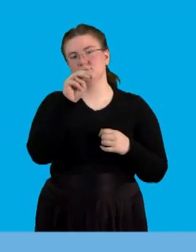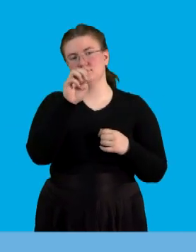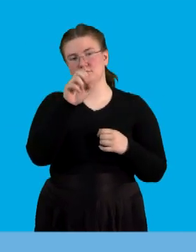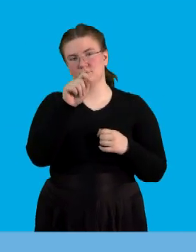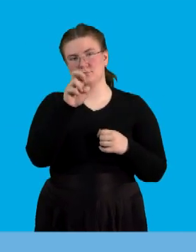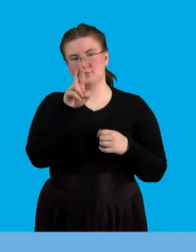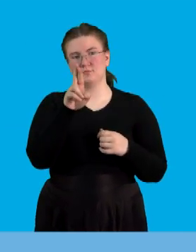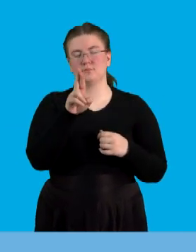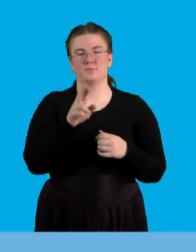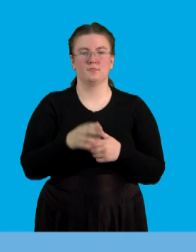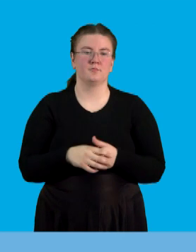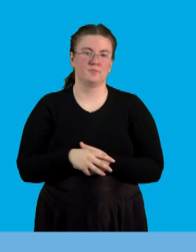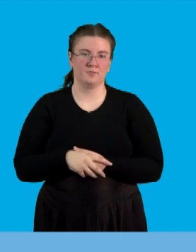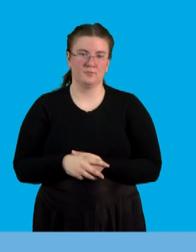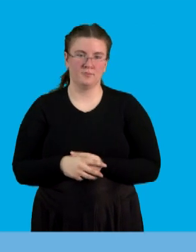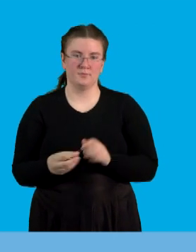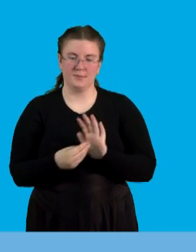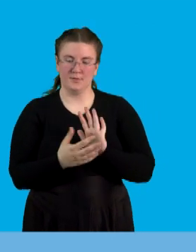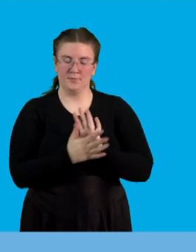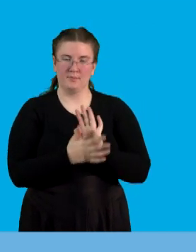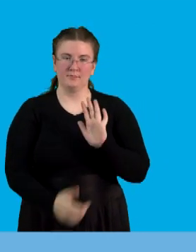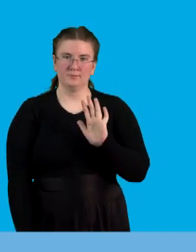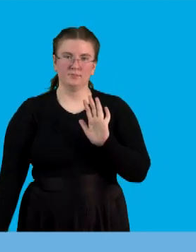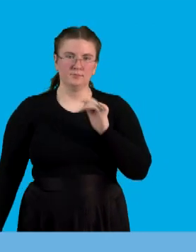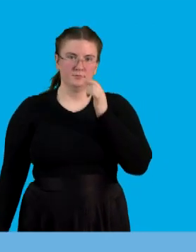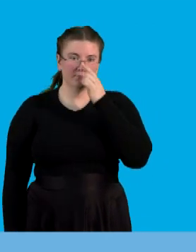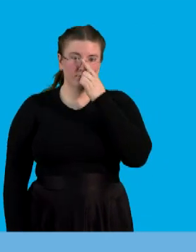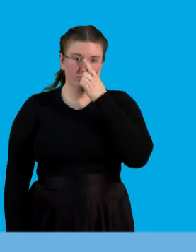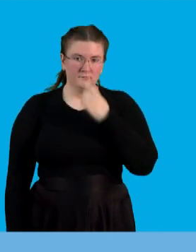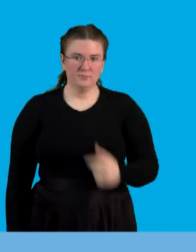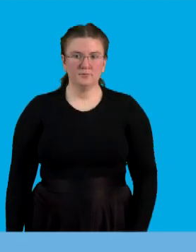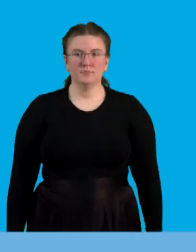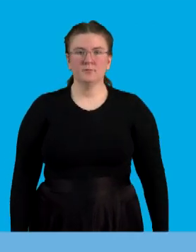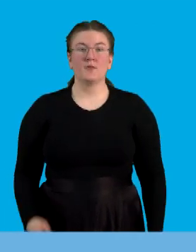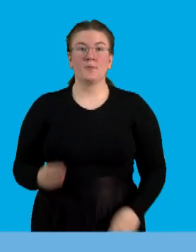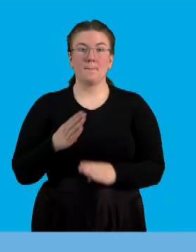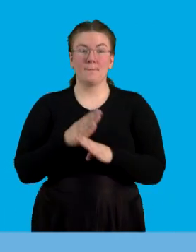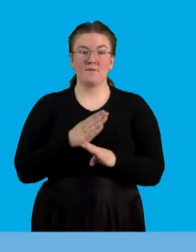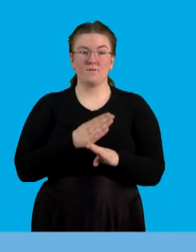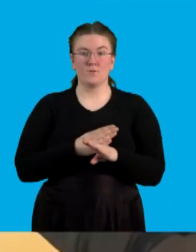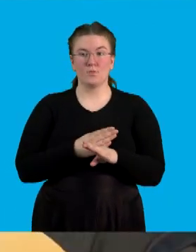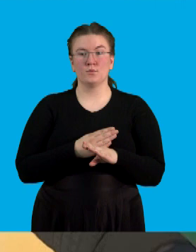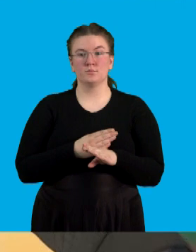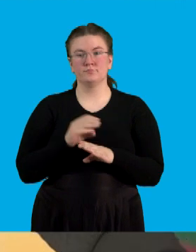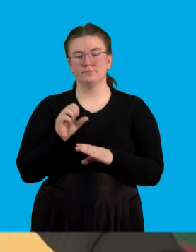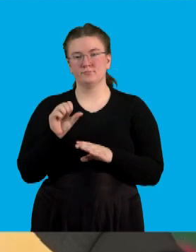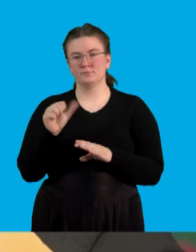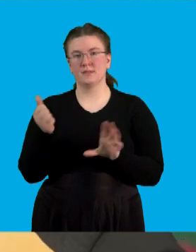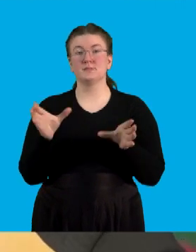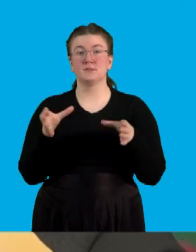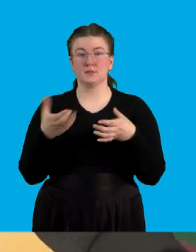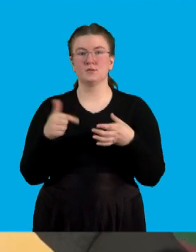can also write there that this is our ammeter. So now, before going